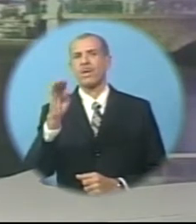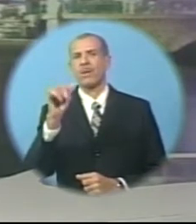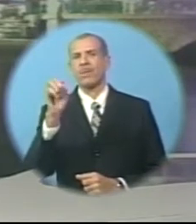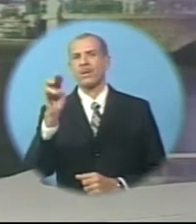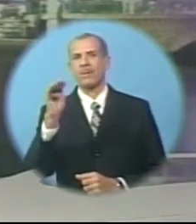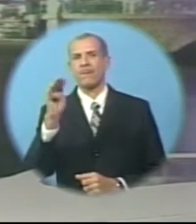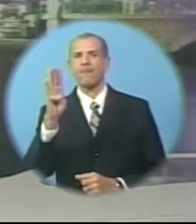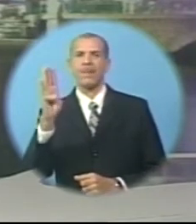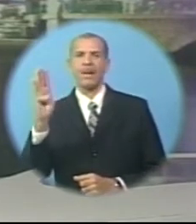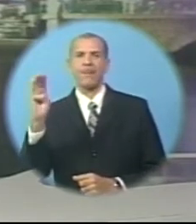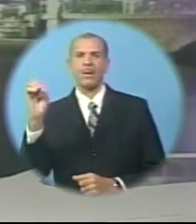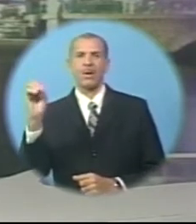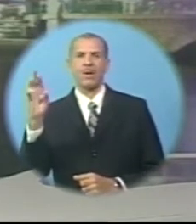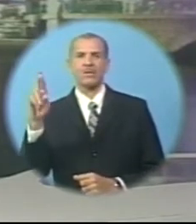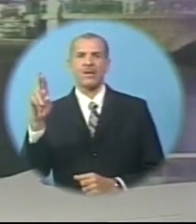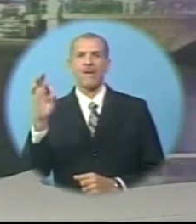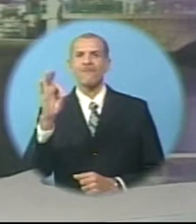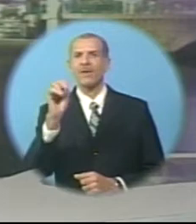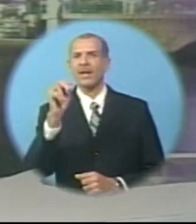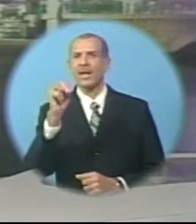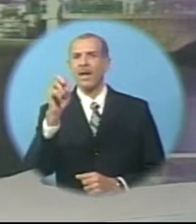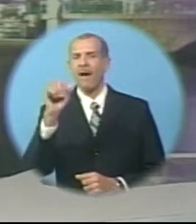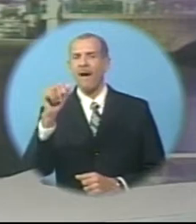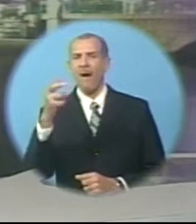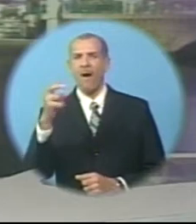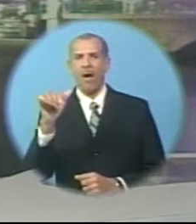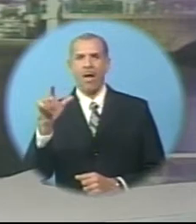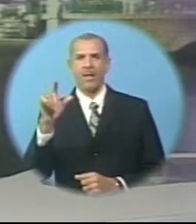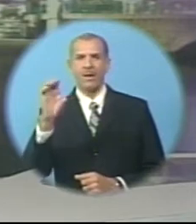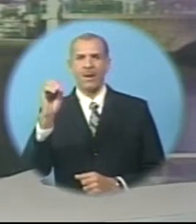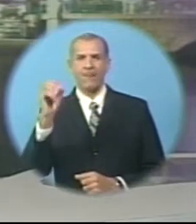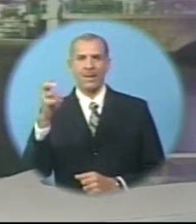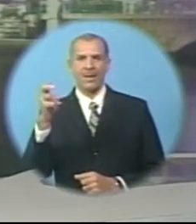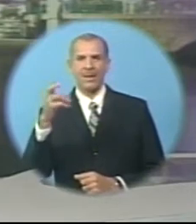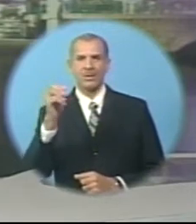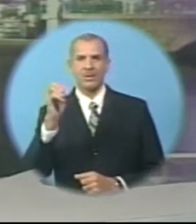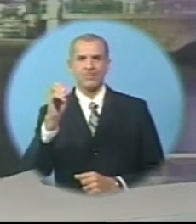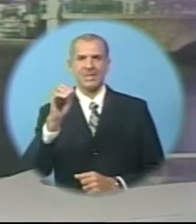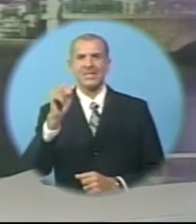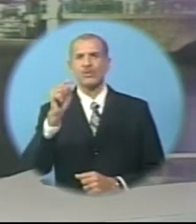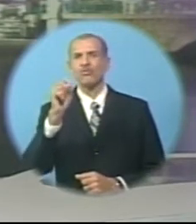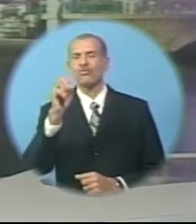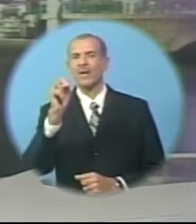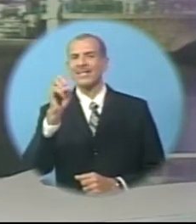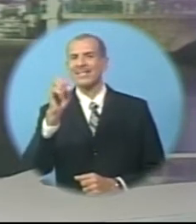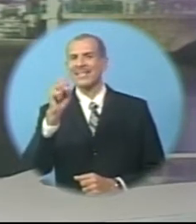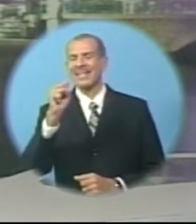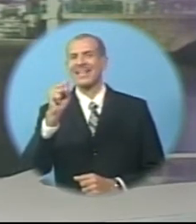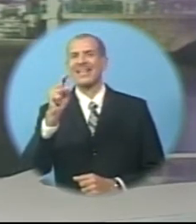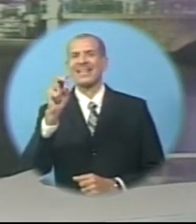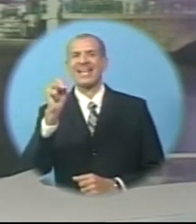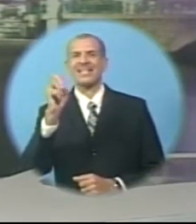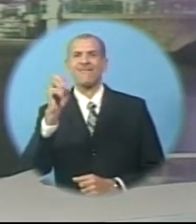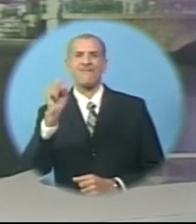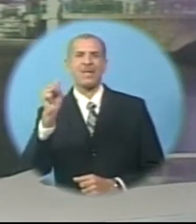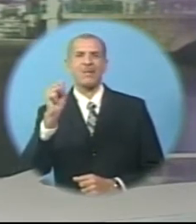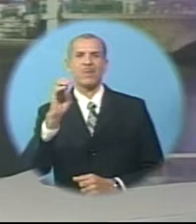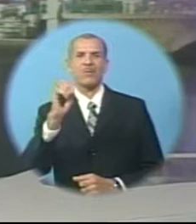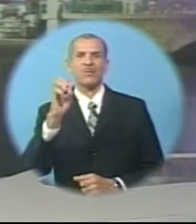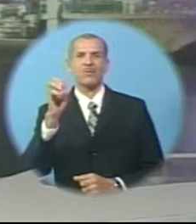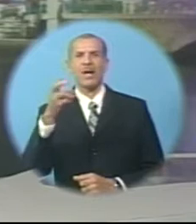Barrows, Friendly Hall, Crab Hill, Husbands, Trents, Nestfield, Broomfield,